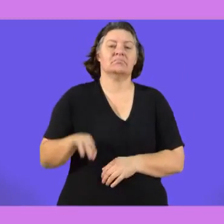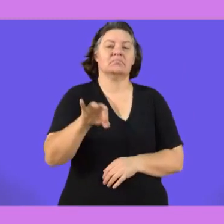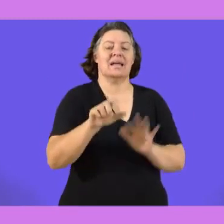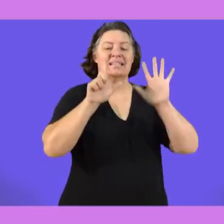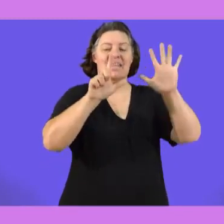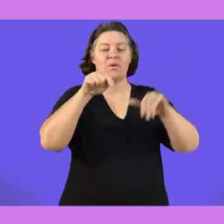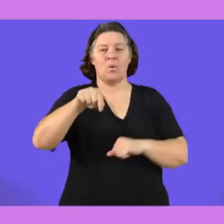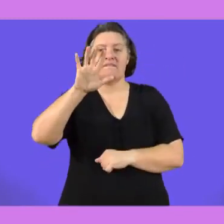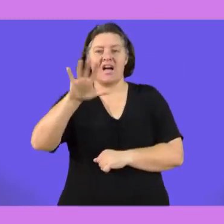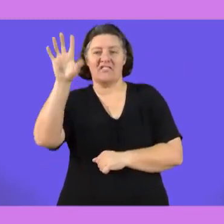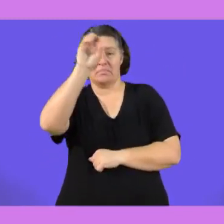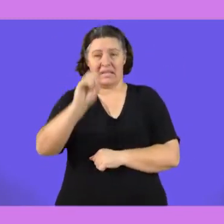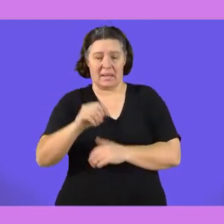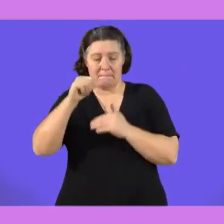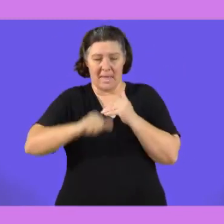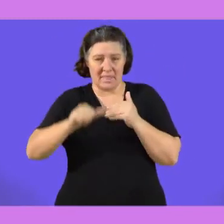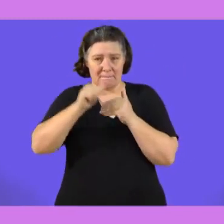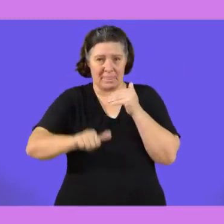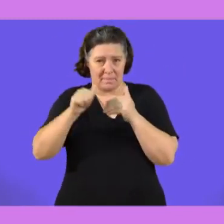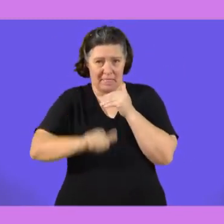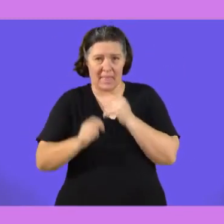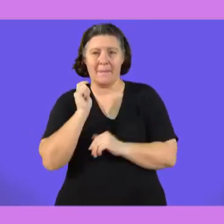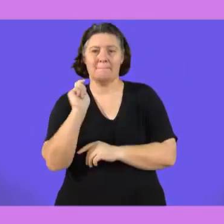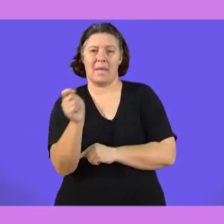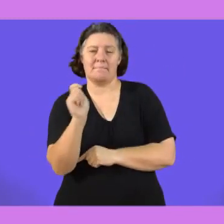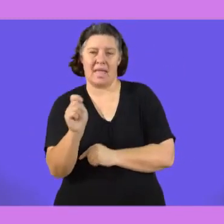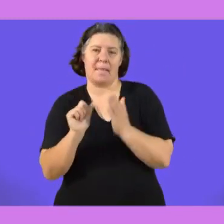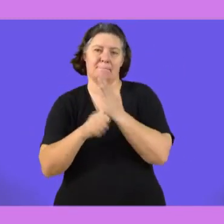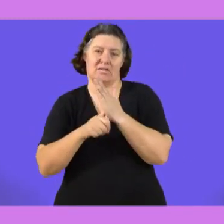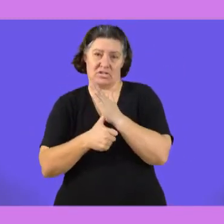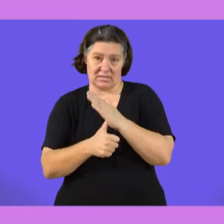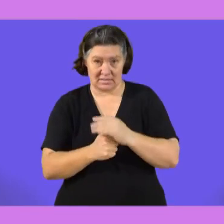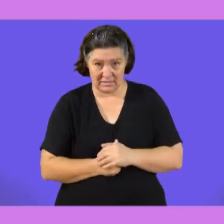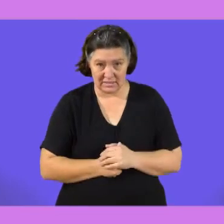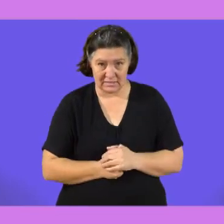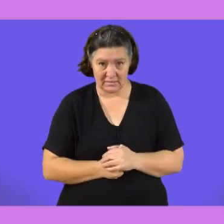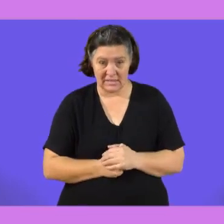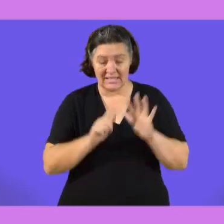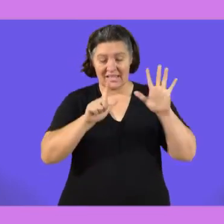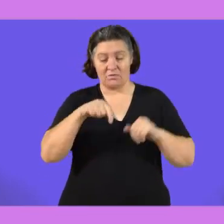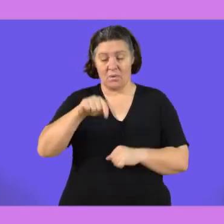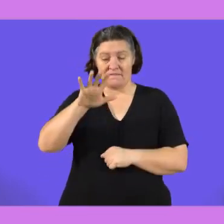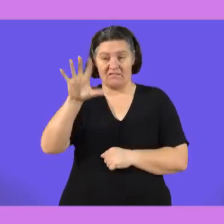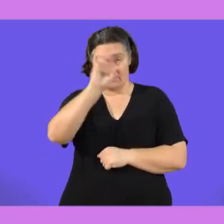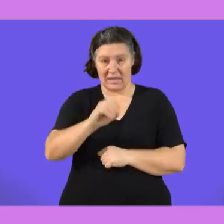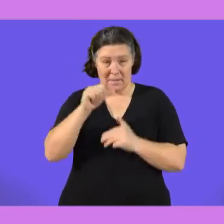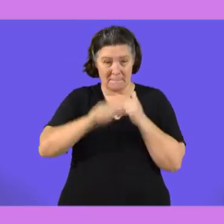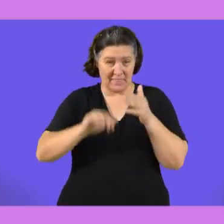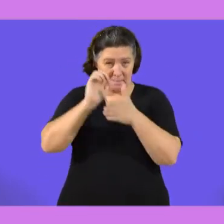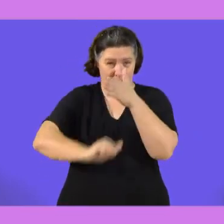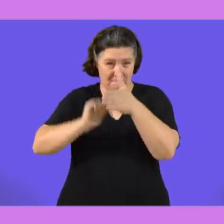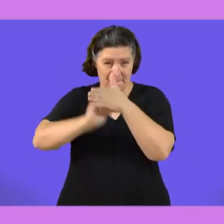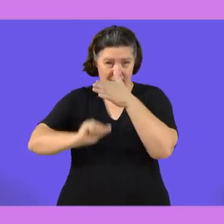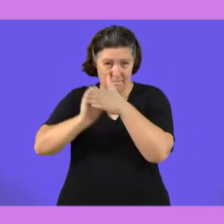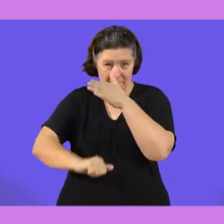contributes 7.5% of his monthly basic salary towards a pension fund. 7.5% monthly